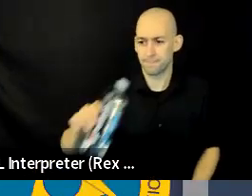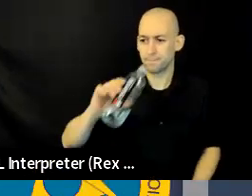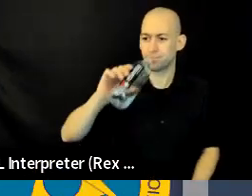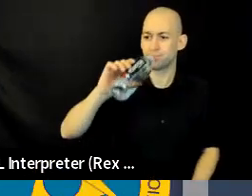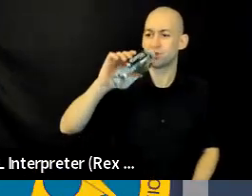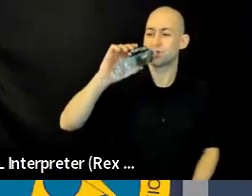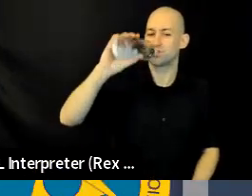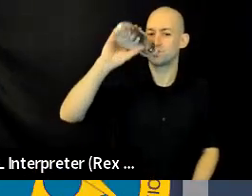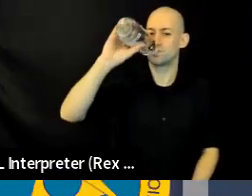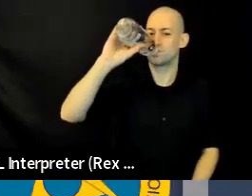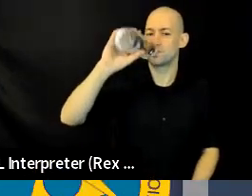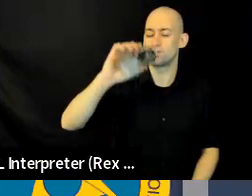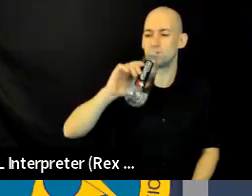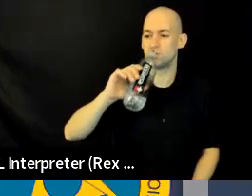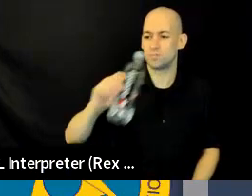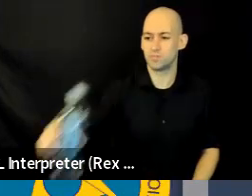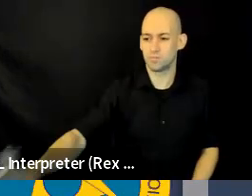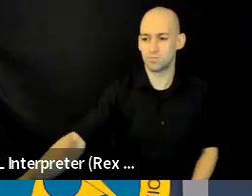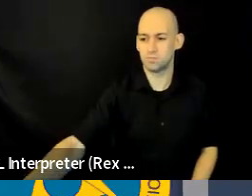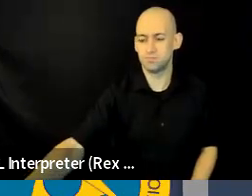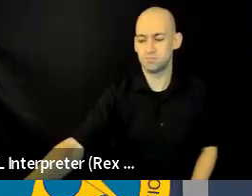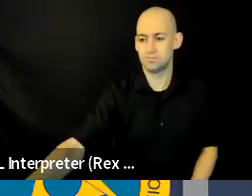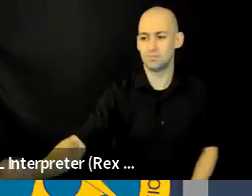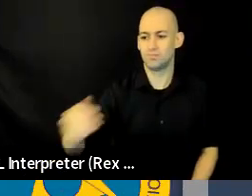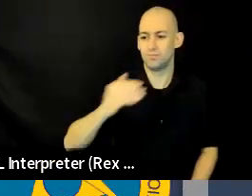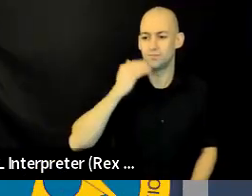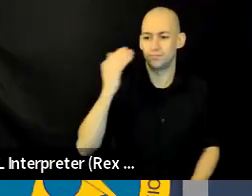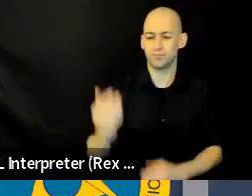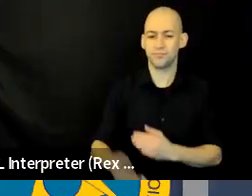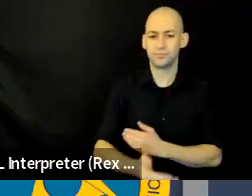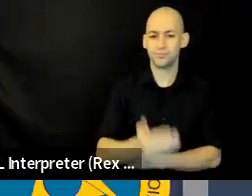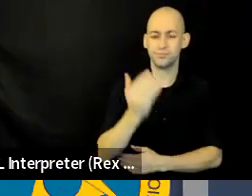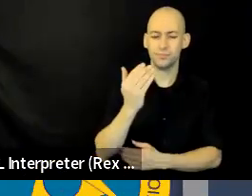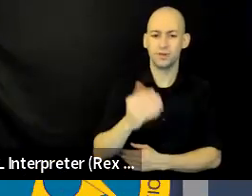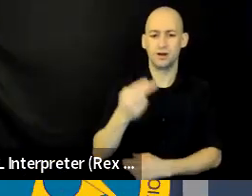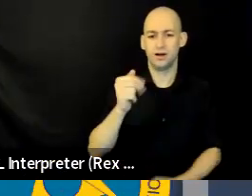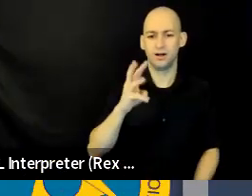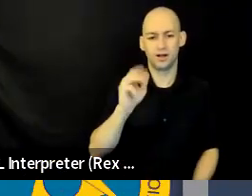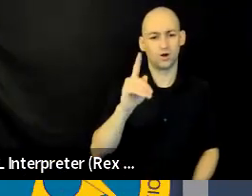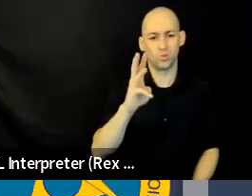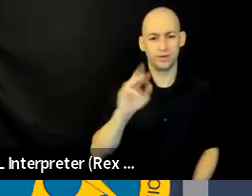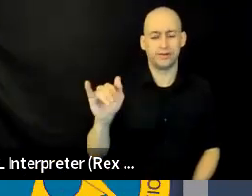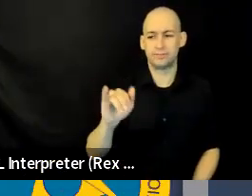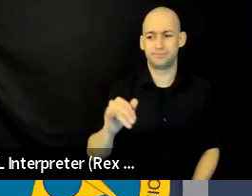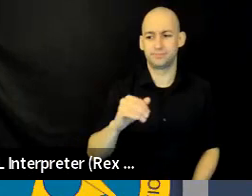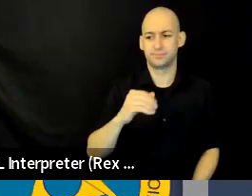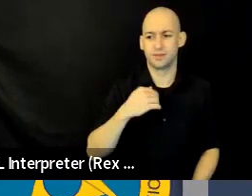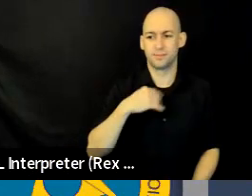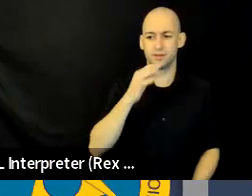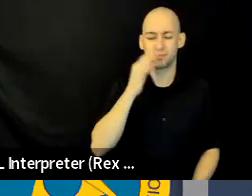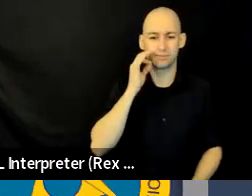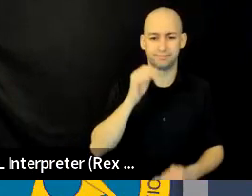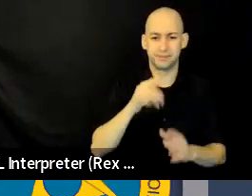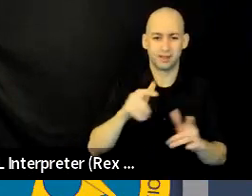Good morning. Morning, Ayukwi, in the Yurok language of hello. I am a supervisor from Del